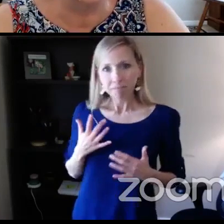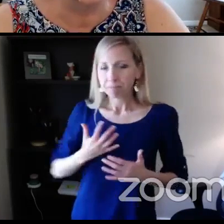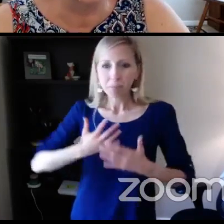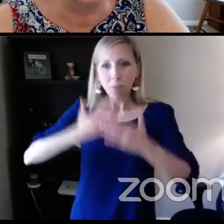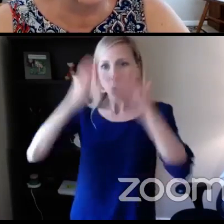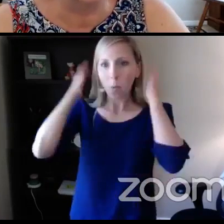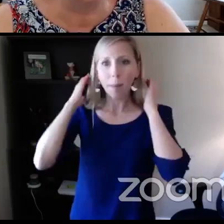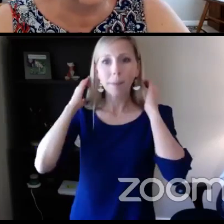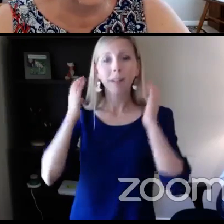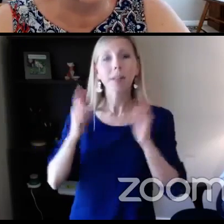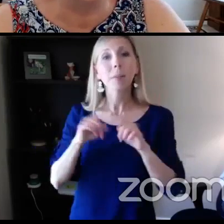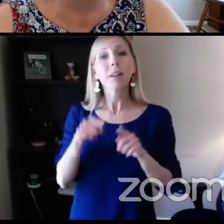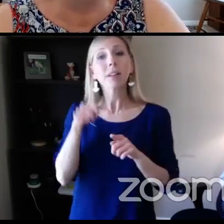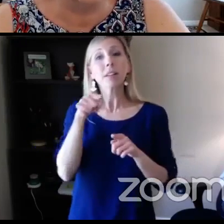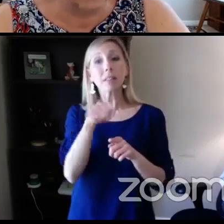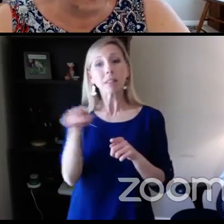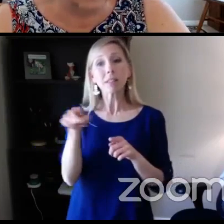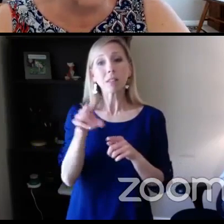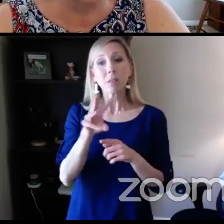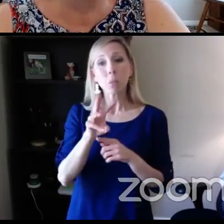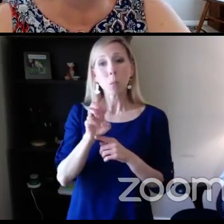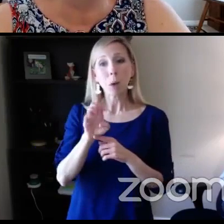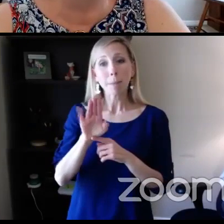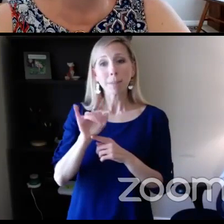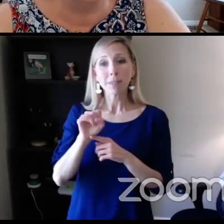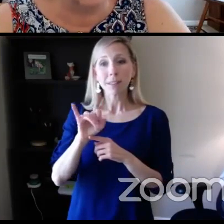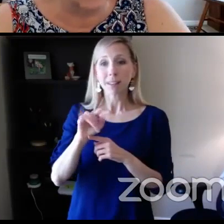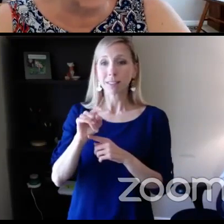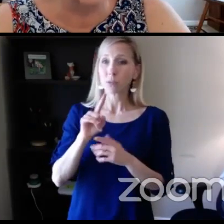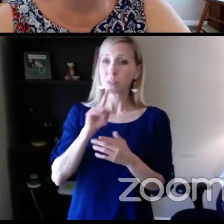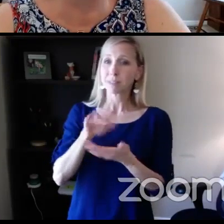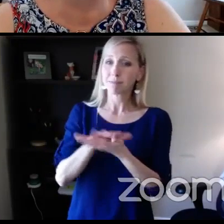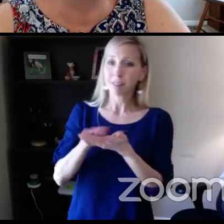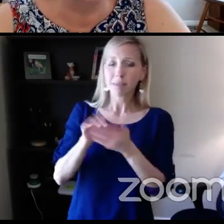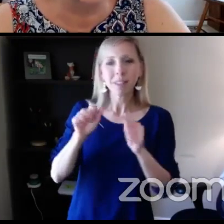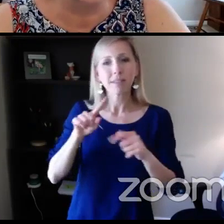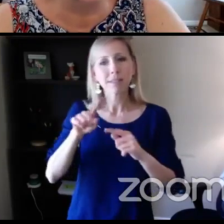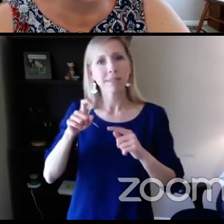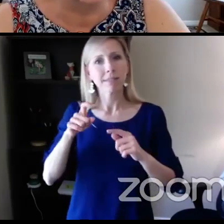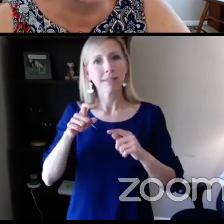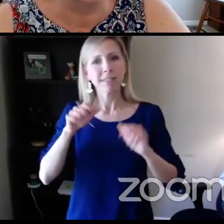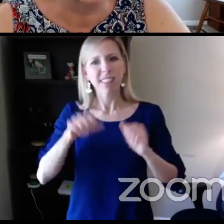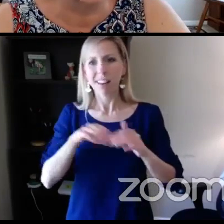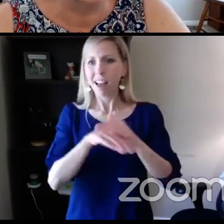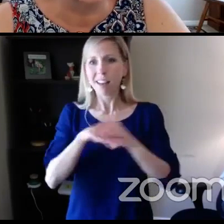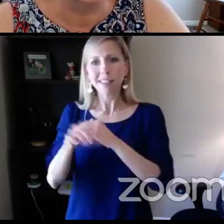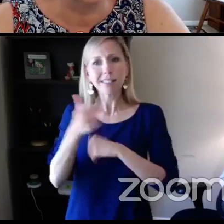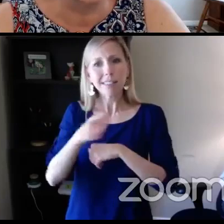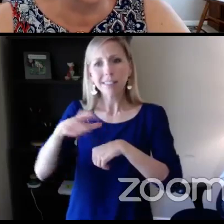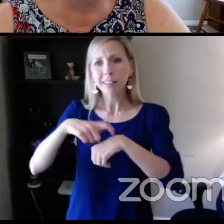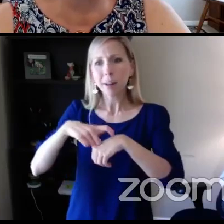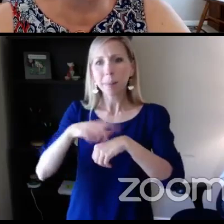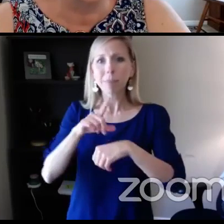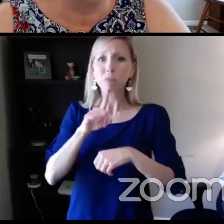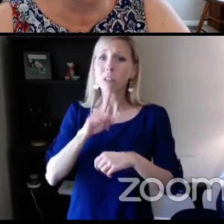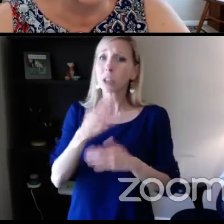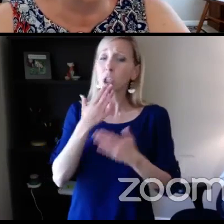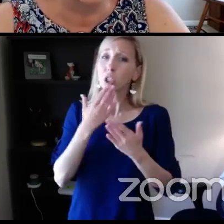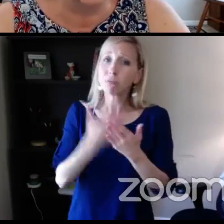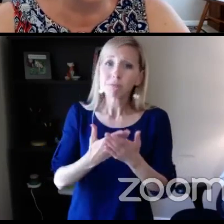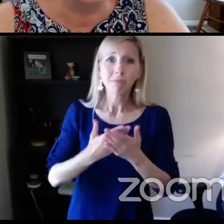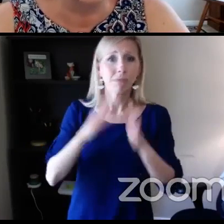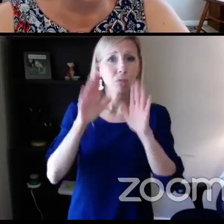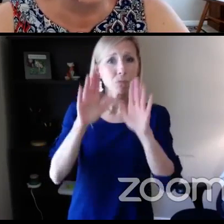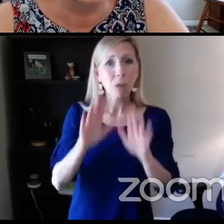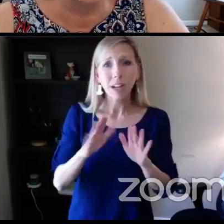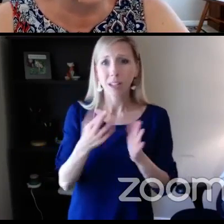it can be accessed at different points and as needed is really a great resource and something mm-hmm. that we